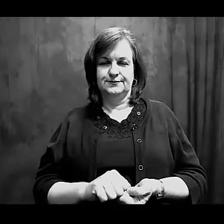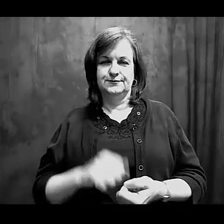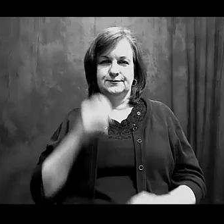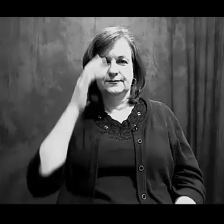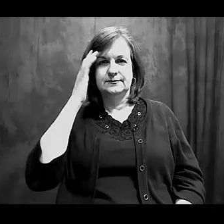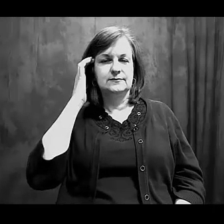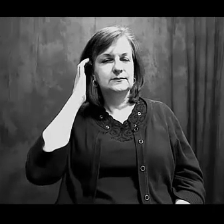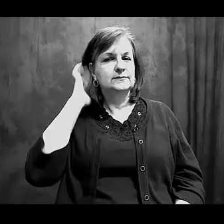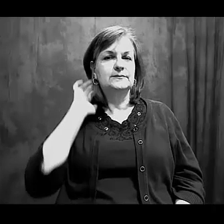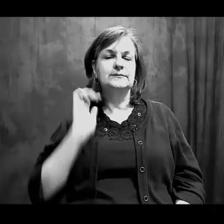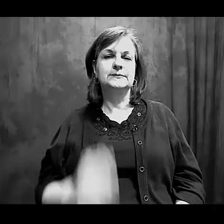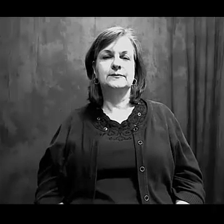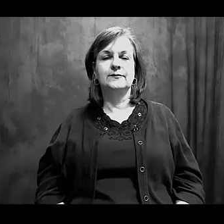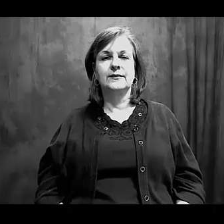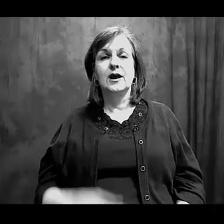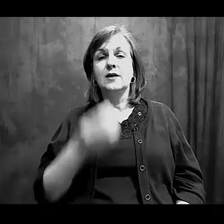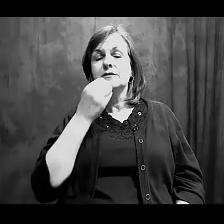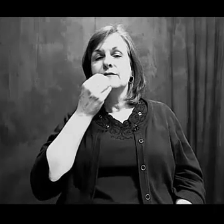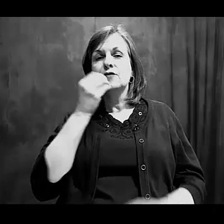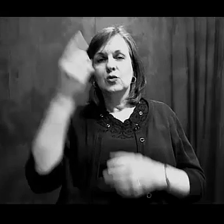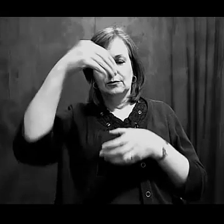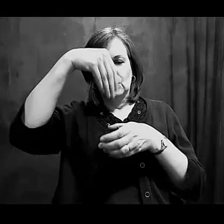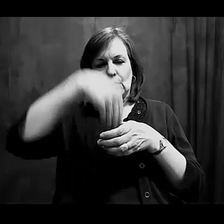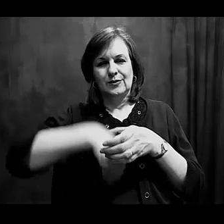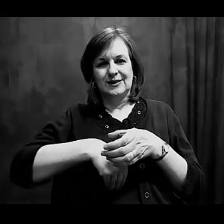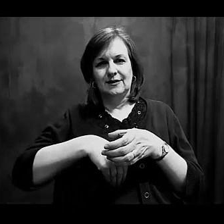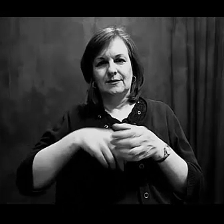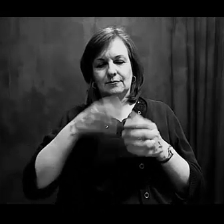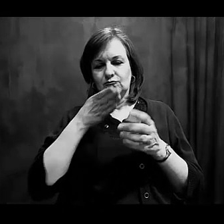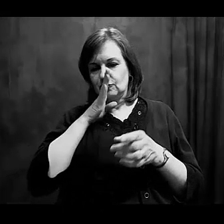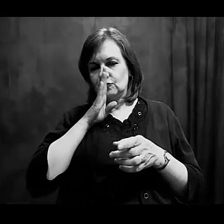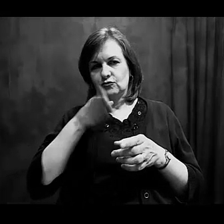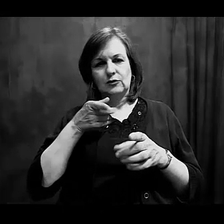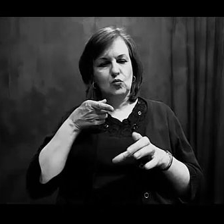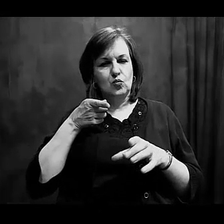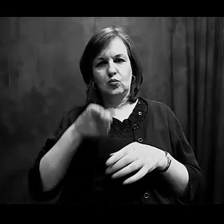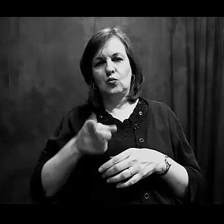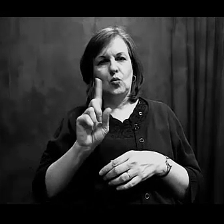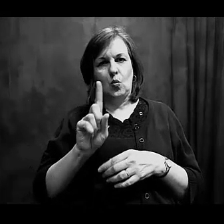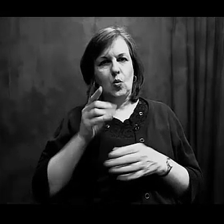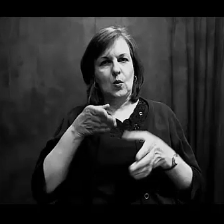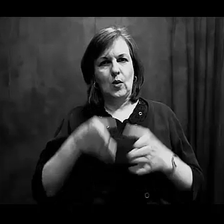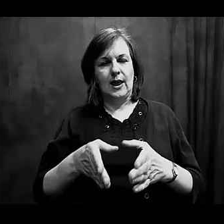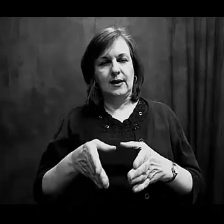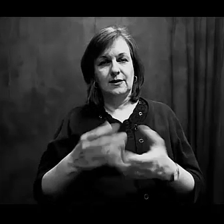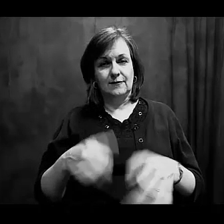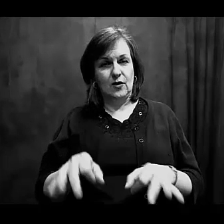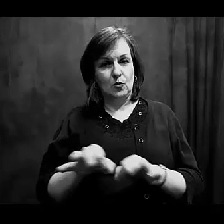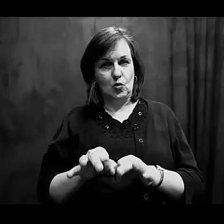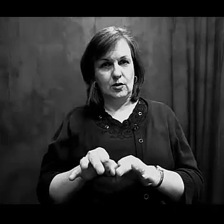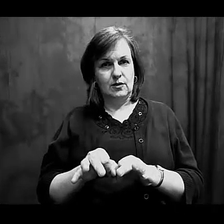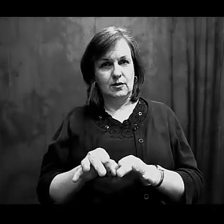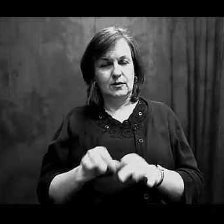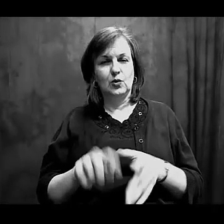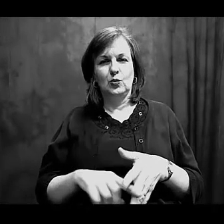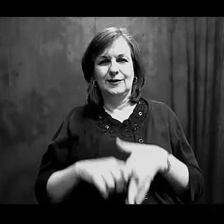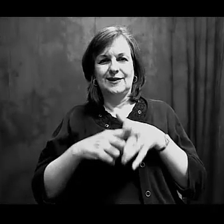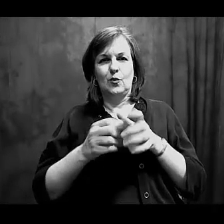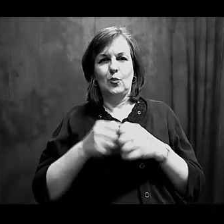absorption. So this one-way flow of food actually becomes very, very important. So we go from your